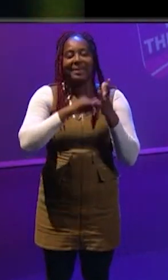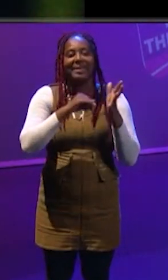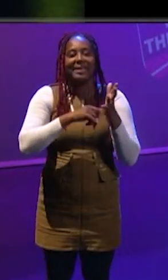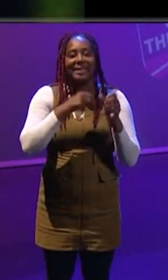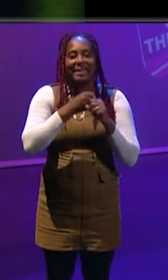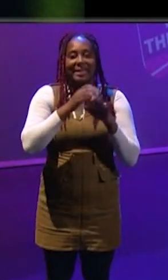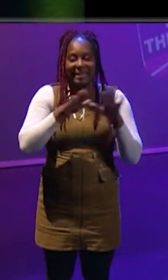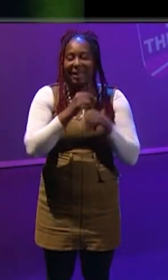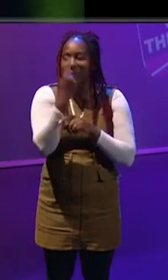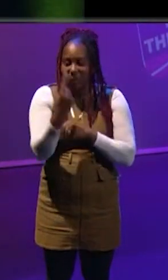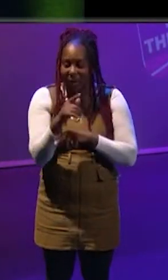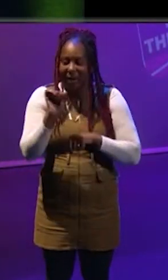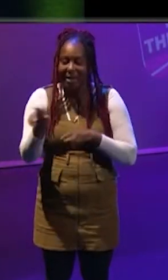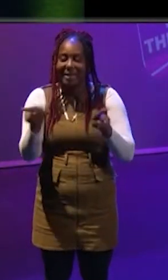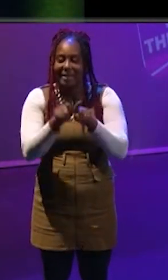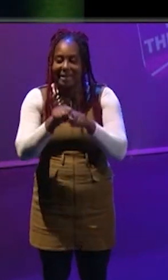at RADA.